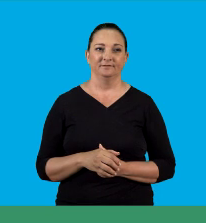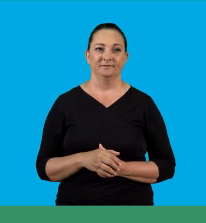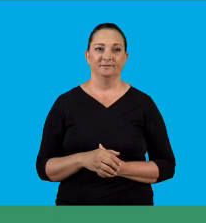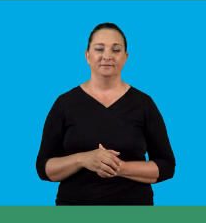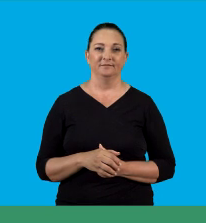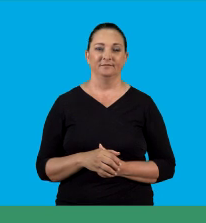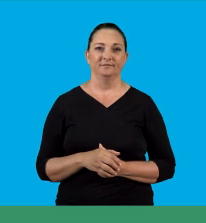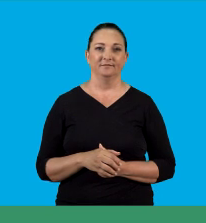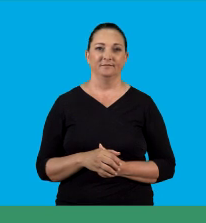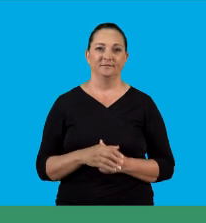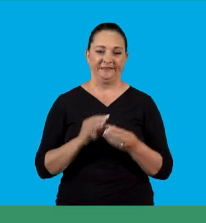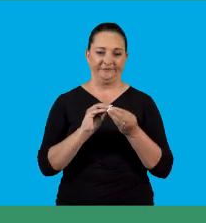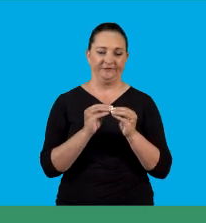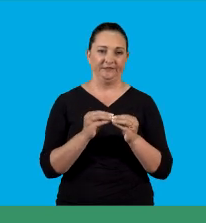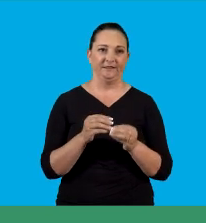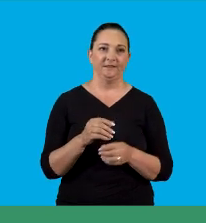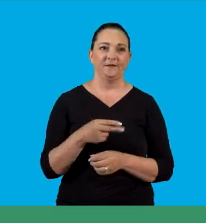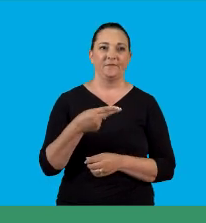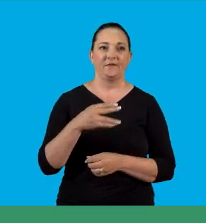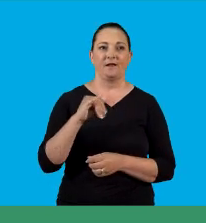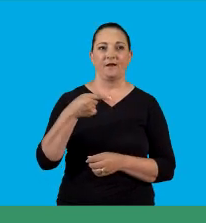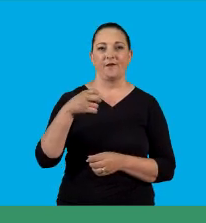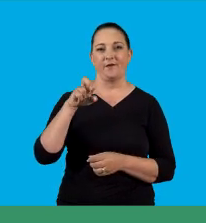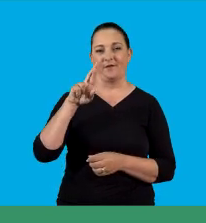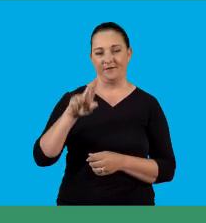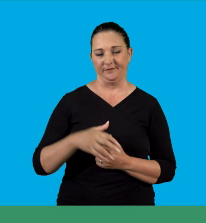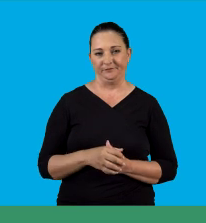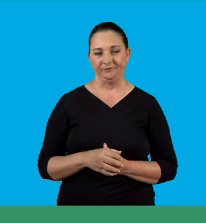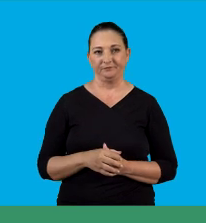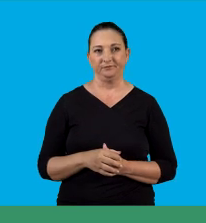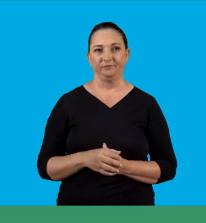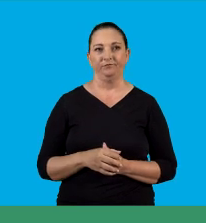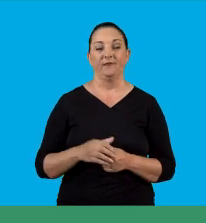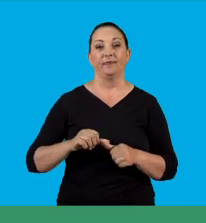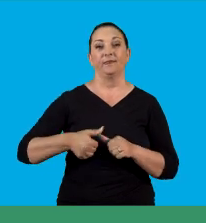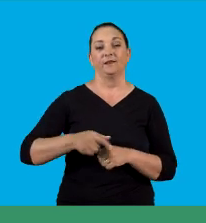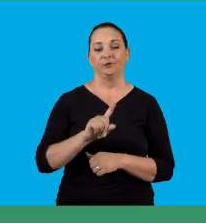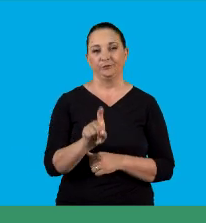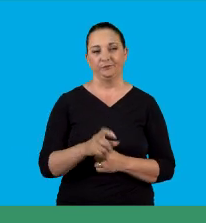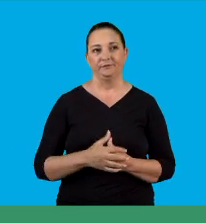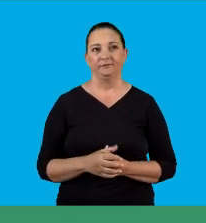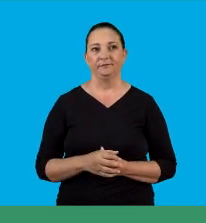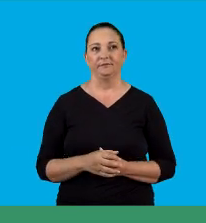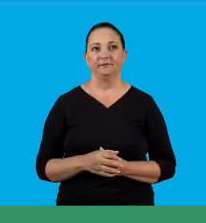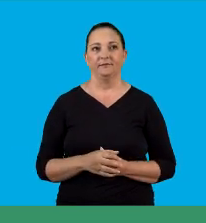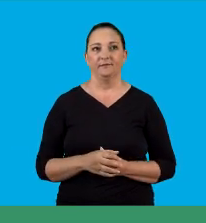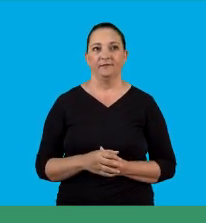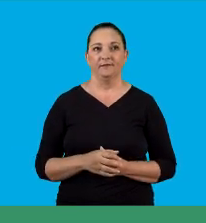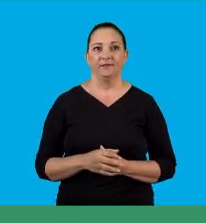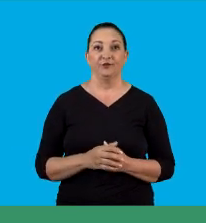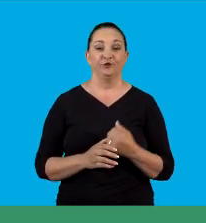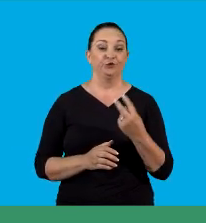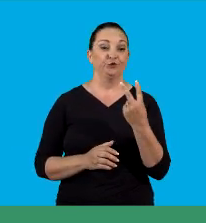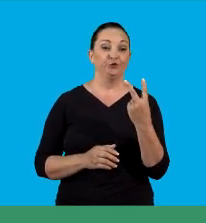Let me just make this look nice. Okay, let's move on to our next question. Name any